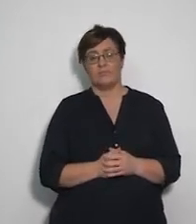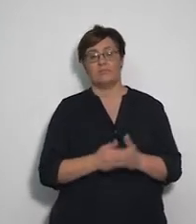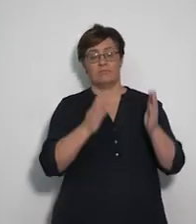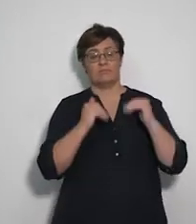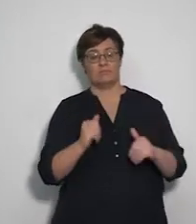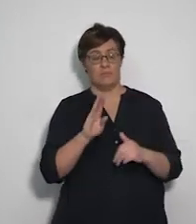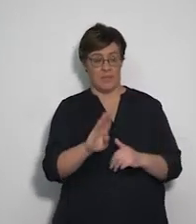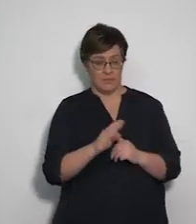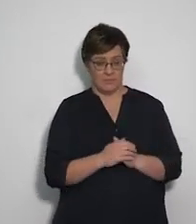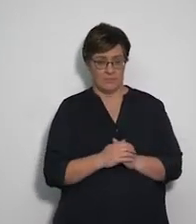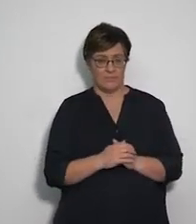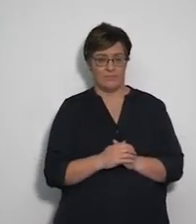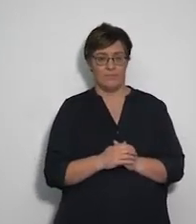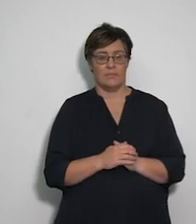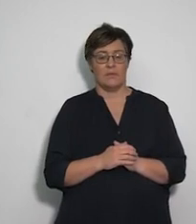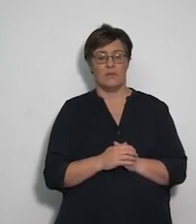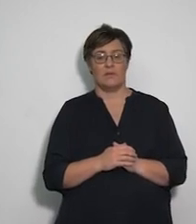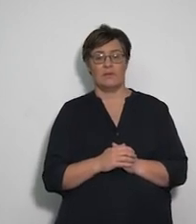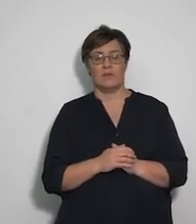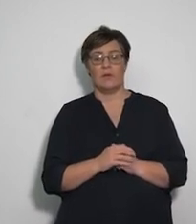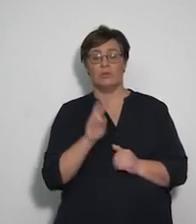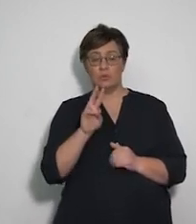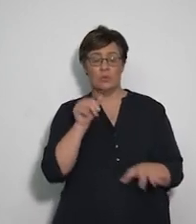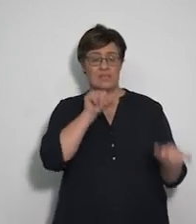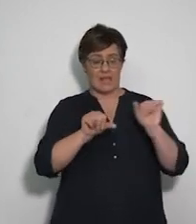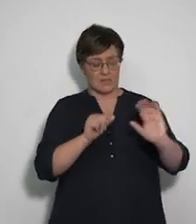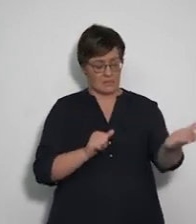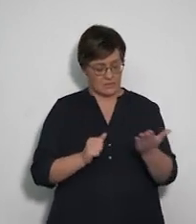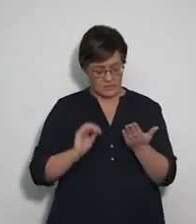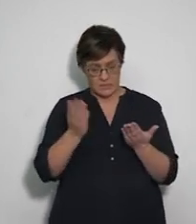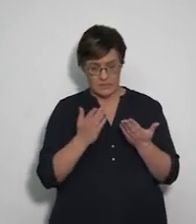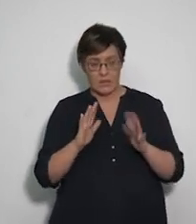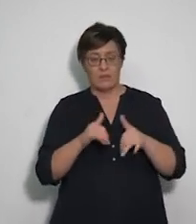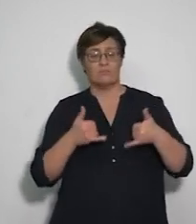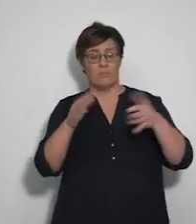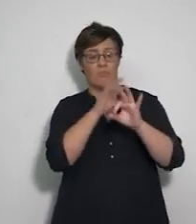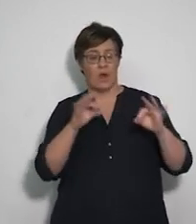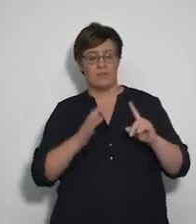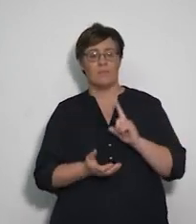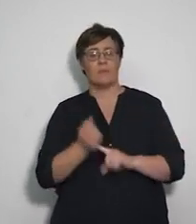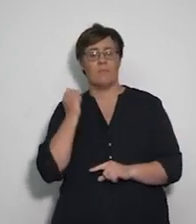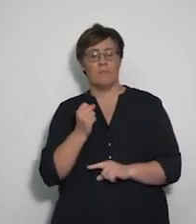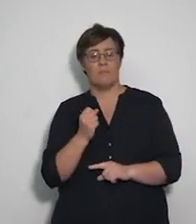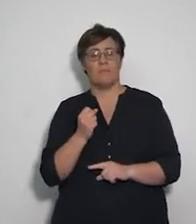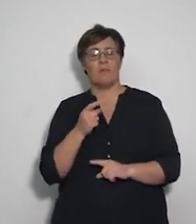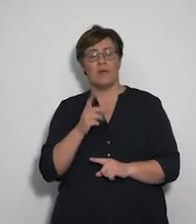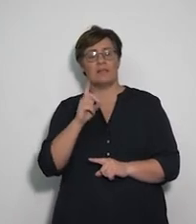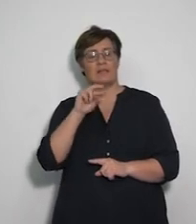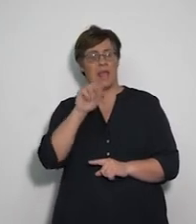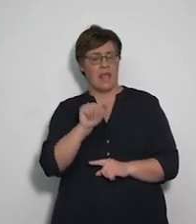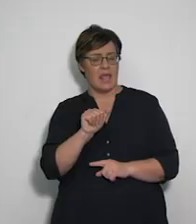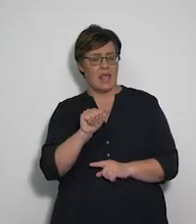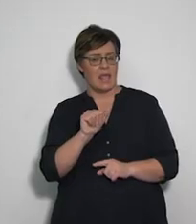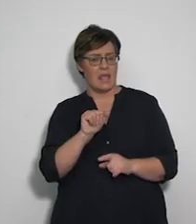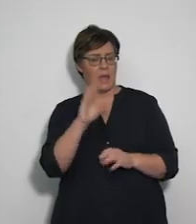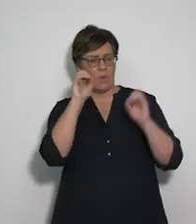on to B. Two scientists who received a Nobel Prize for the discovering of the DNA